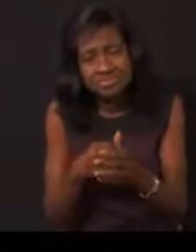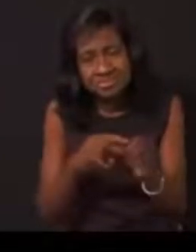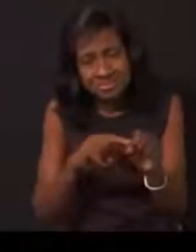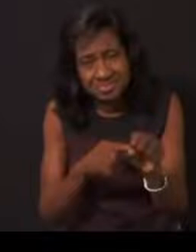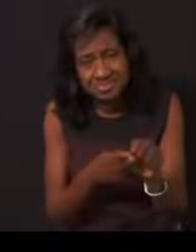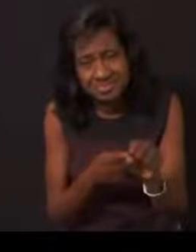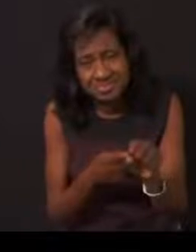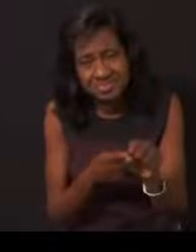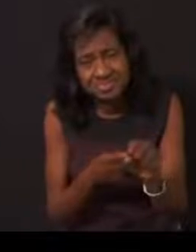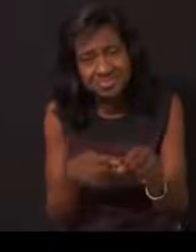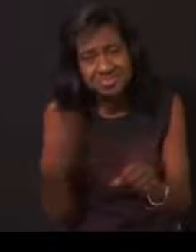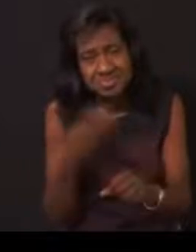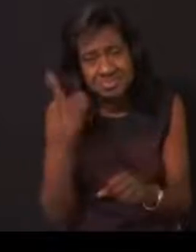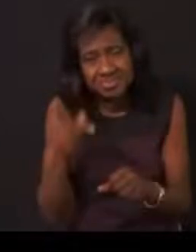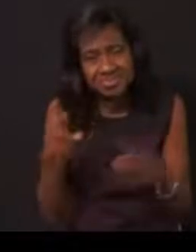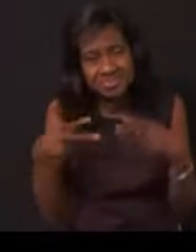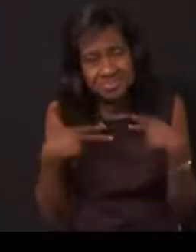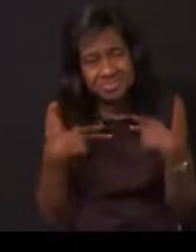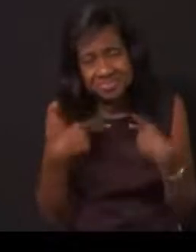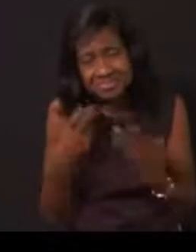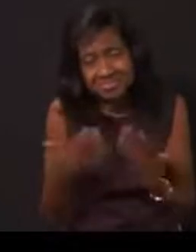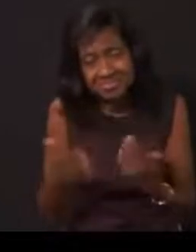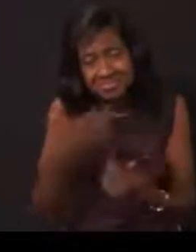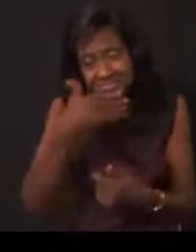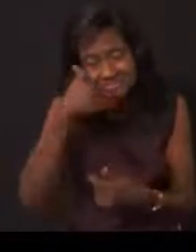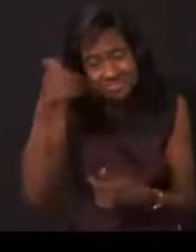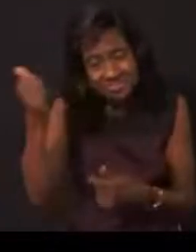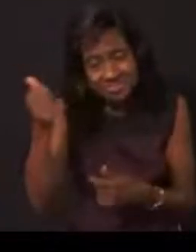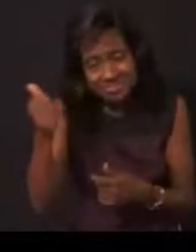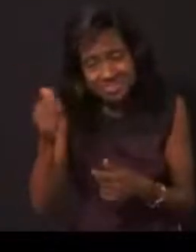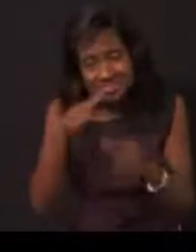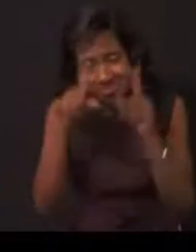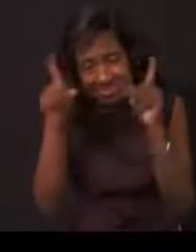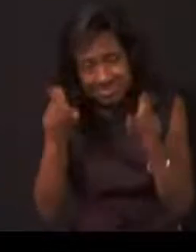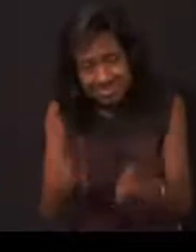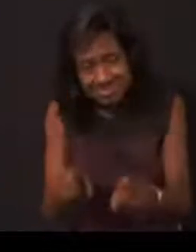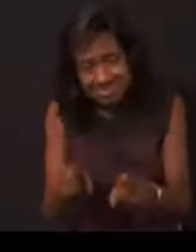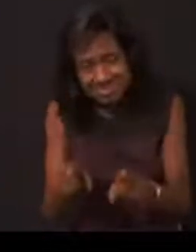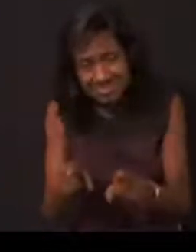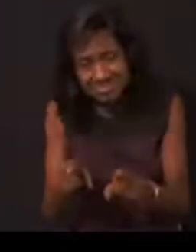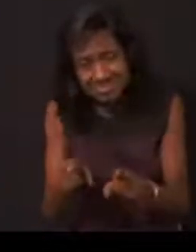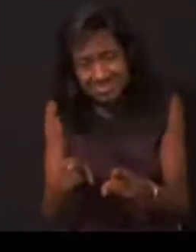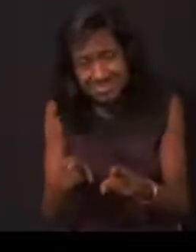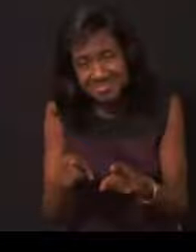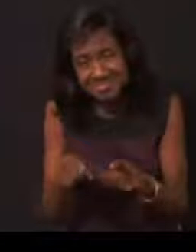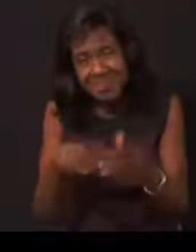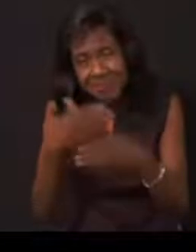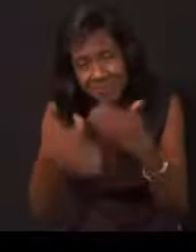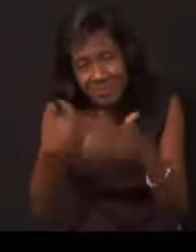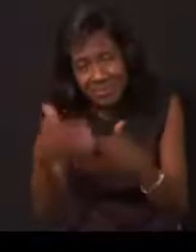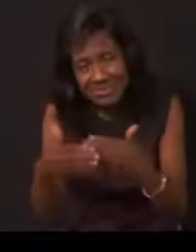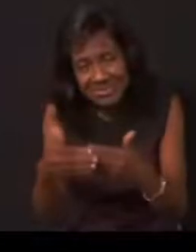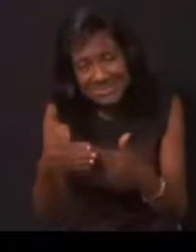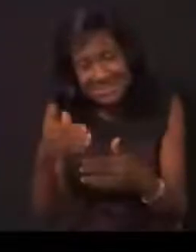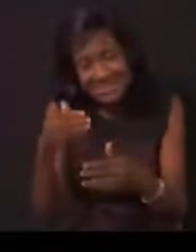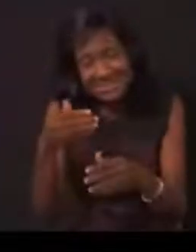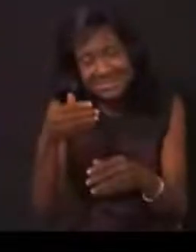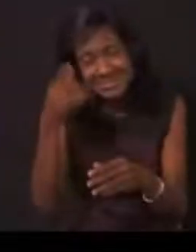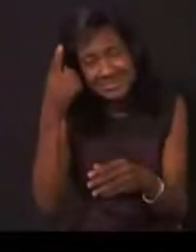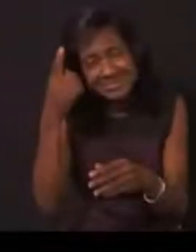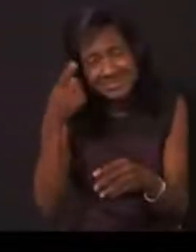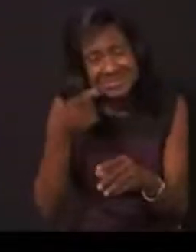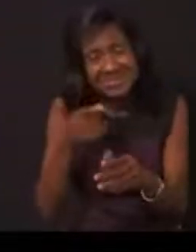have probably one of the best lateral flow test processes that any country in the world will have had.